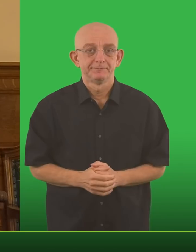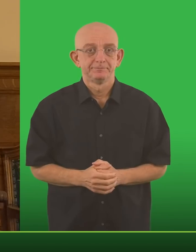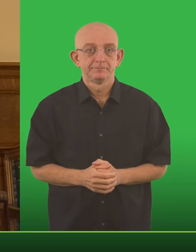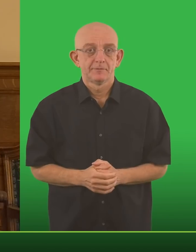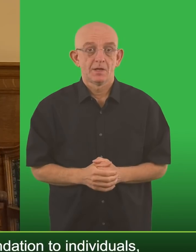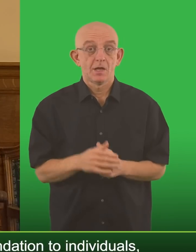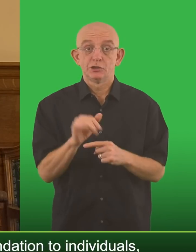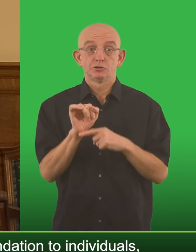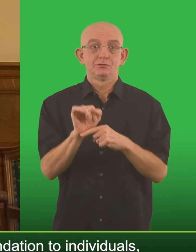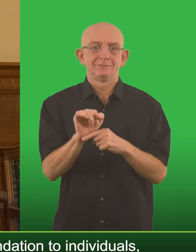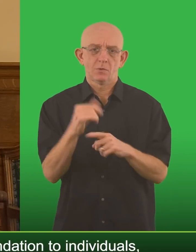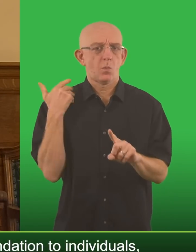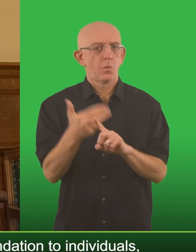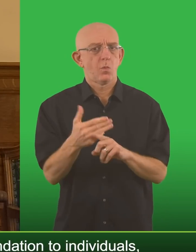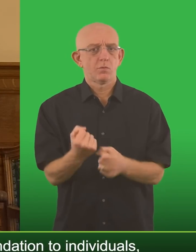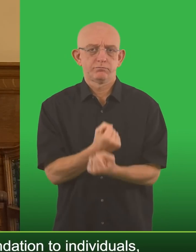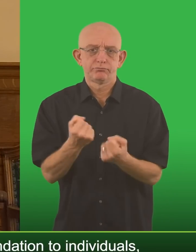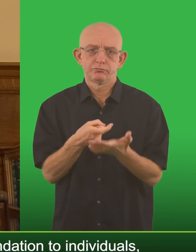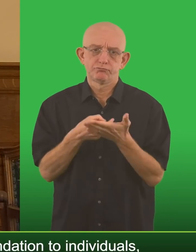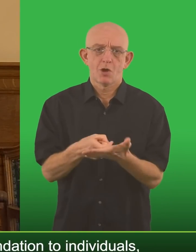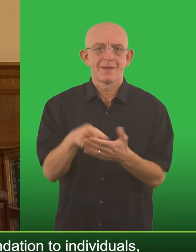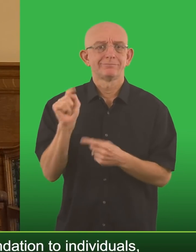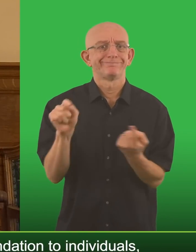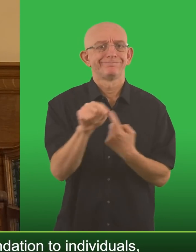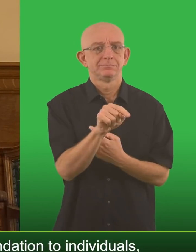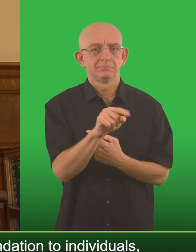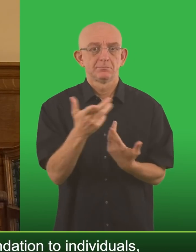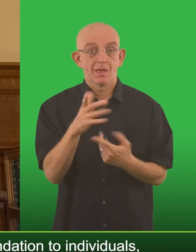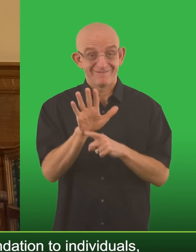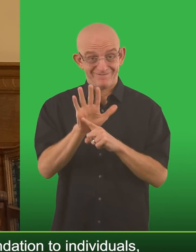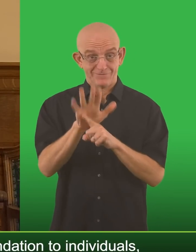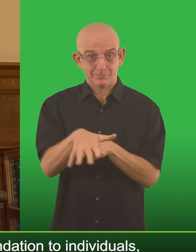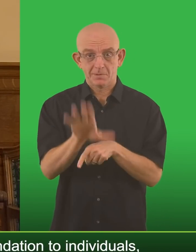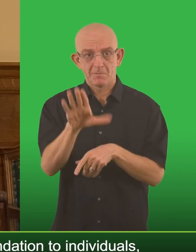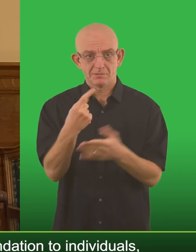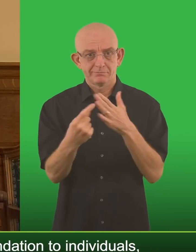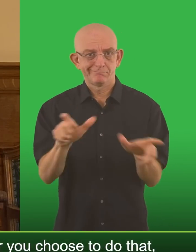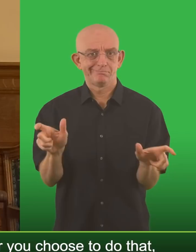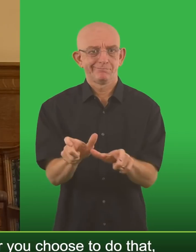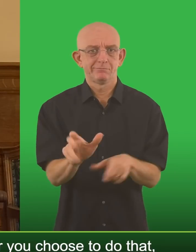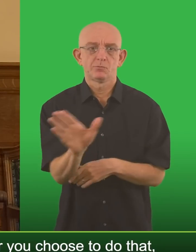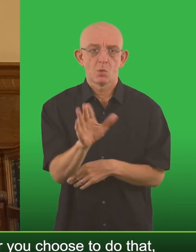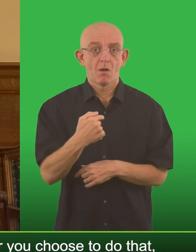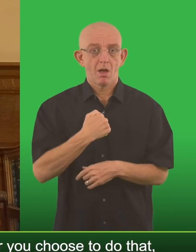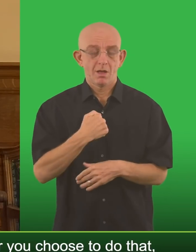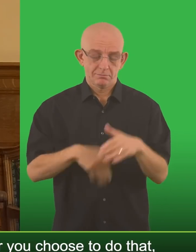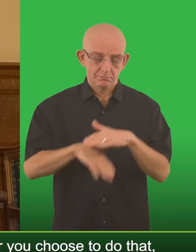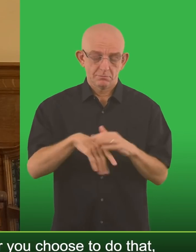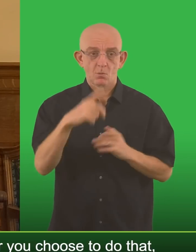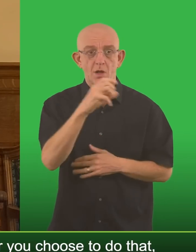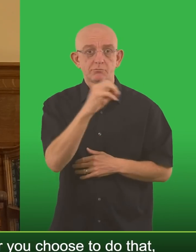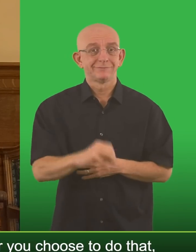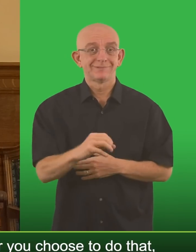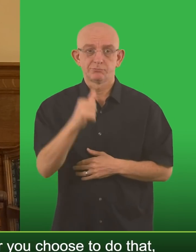it. Shielding was always a strong recommendation to individuals, never was enforced quarantine. I 100%